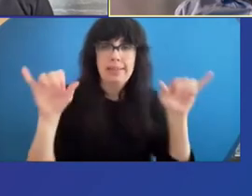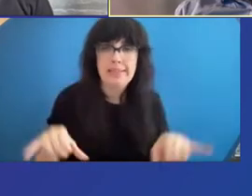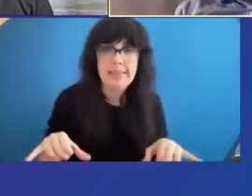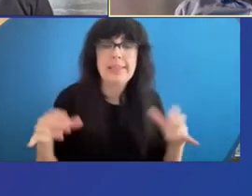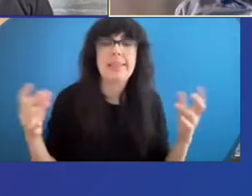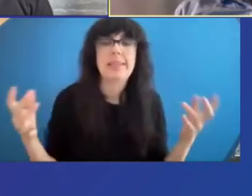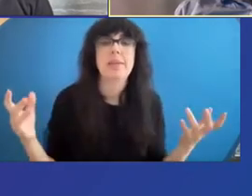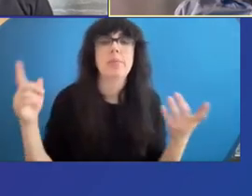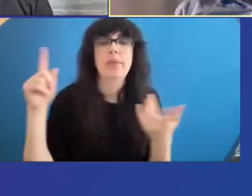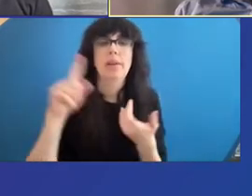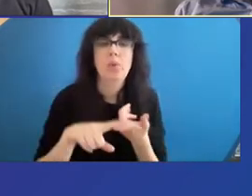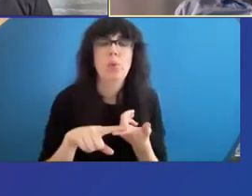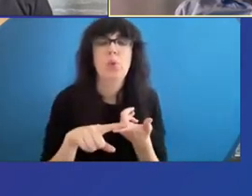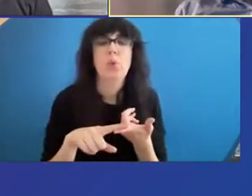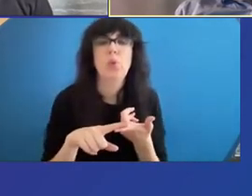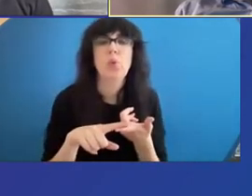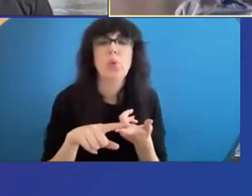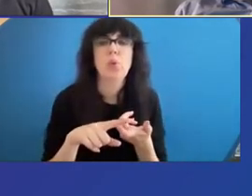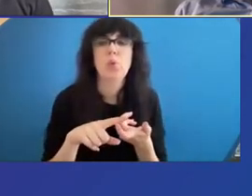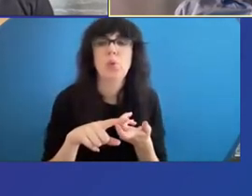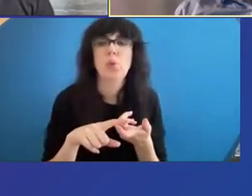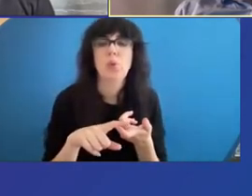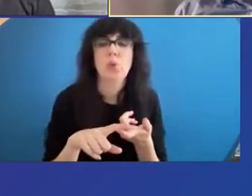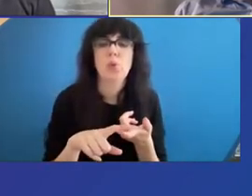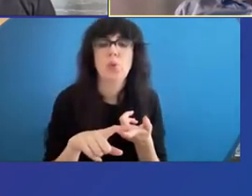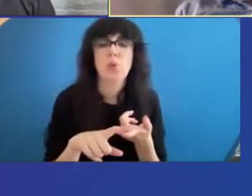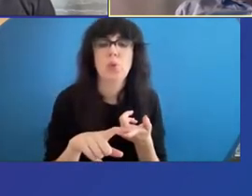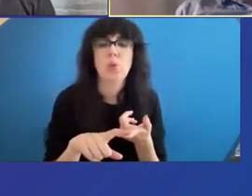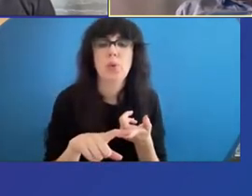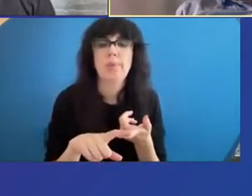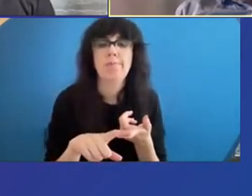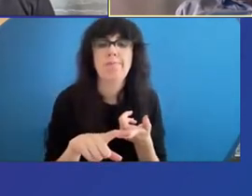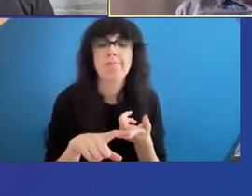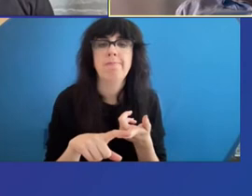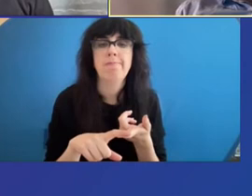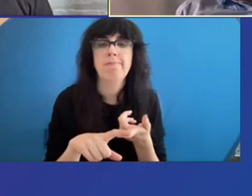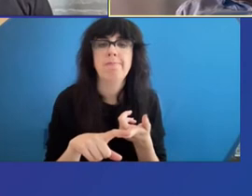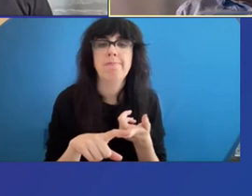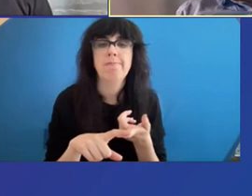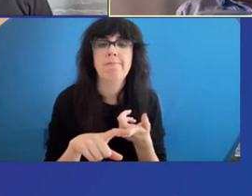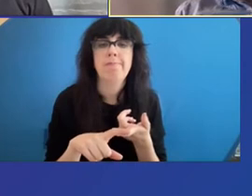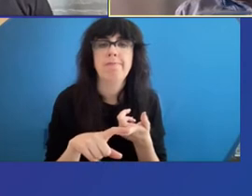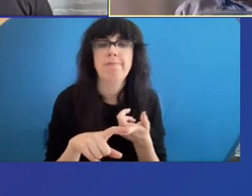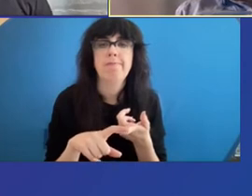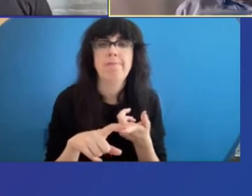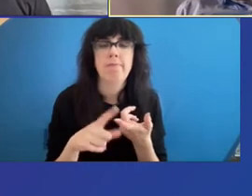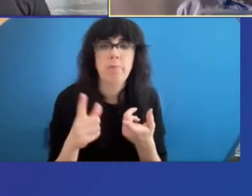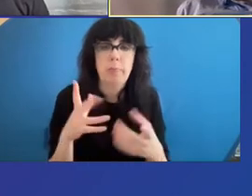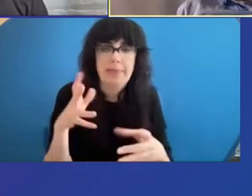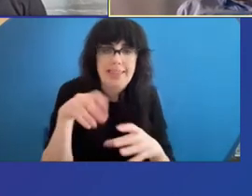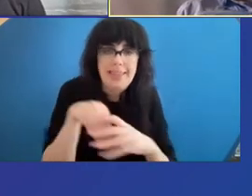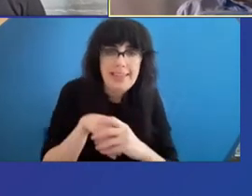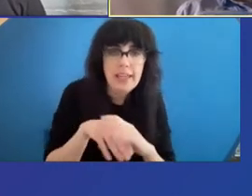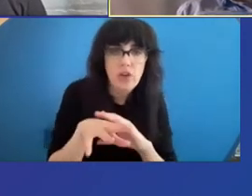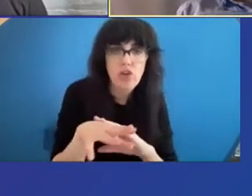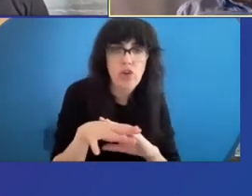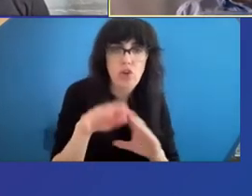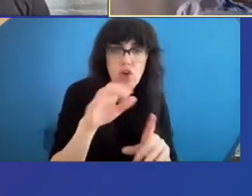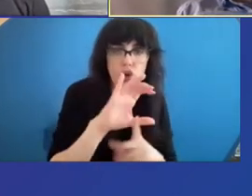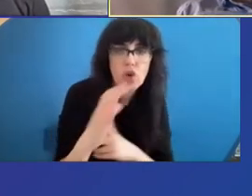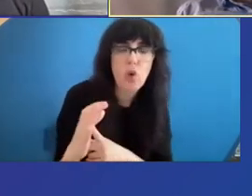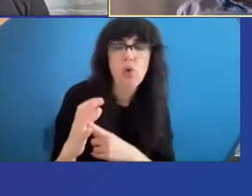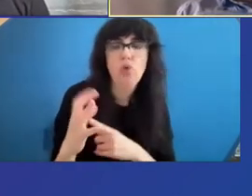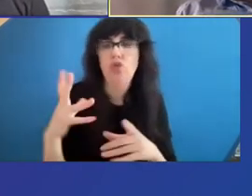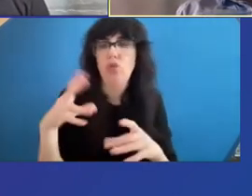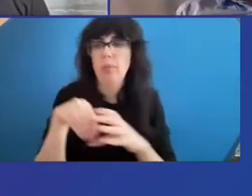in order to be, you know, in your culture, in your community, you really have to step